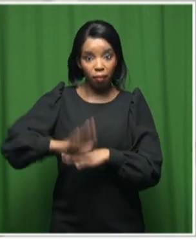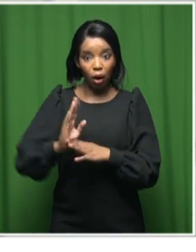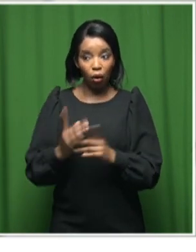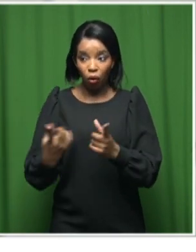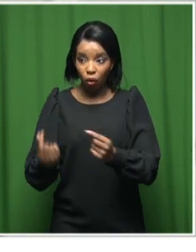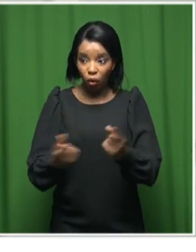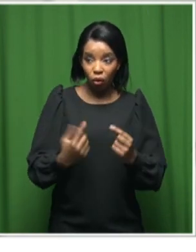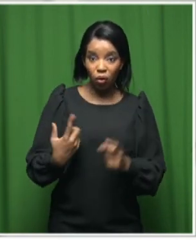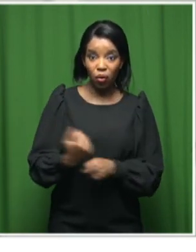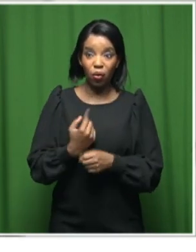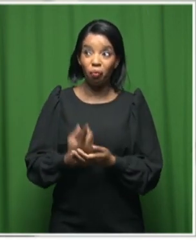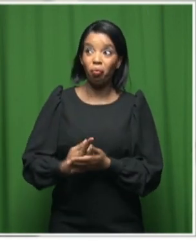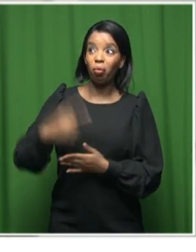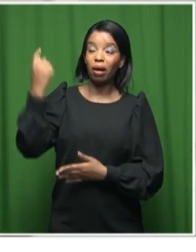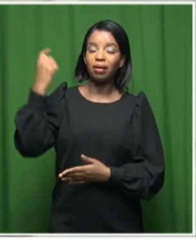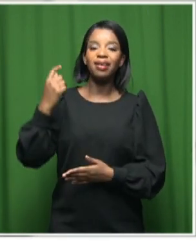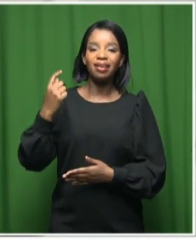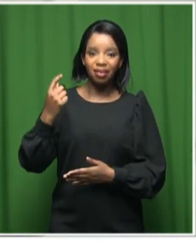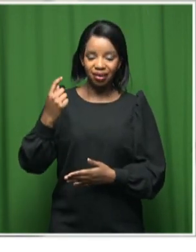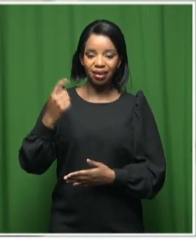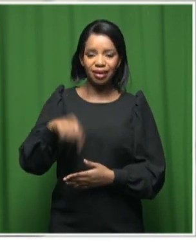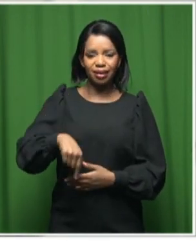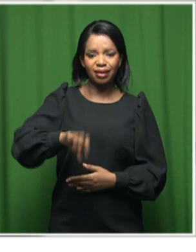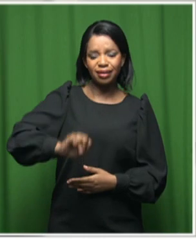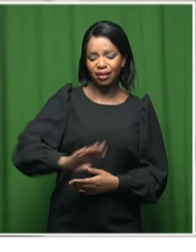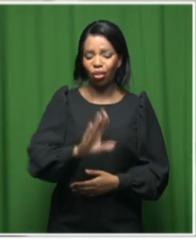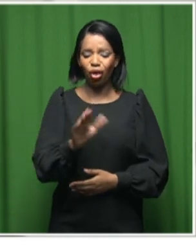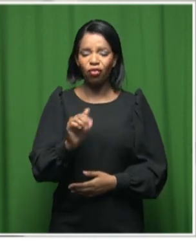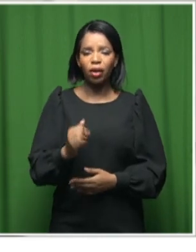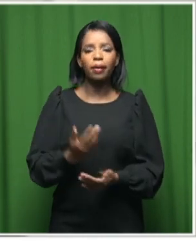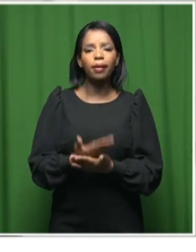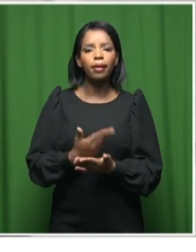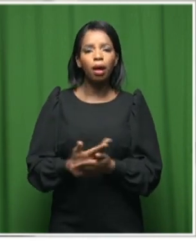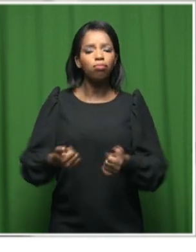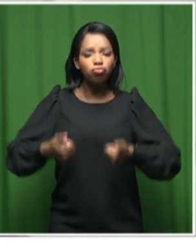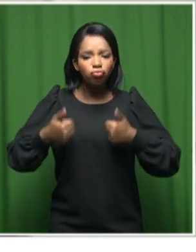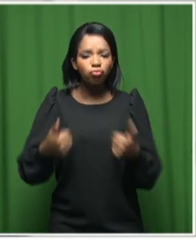Africa, we may have a good macro economy, national